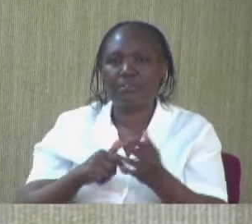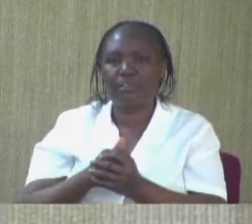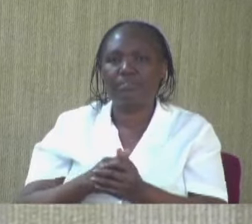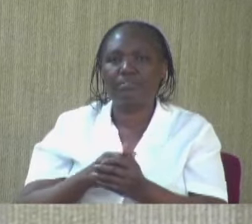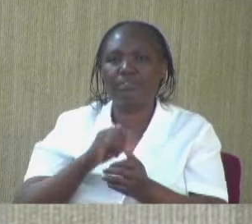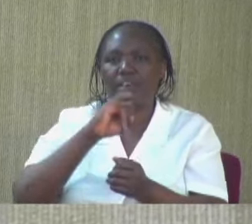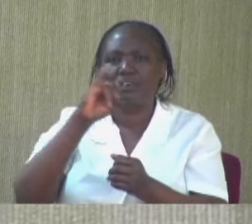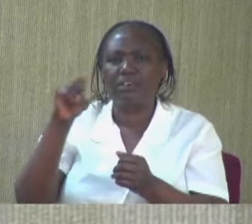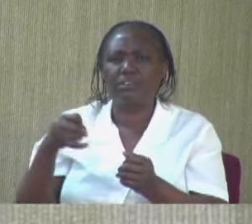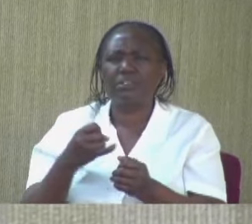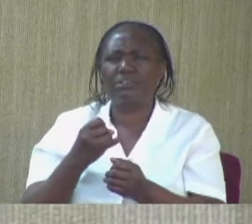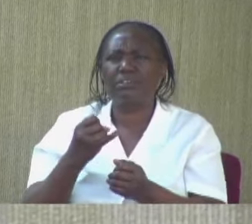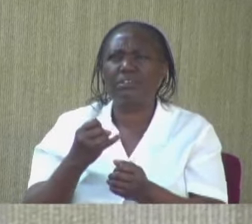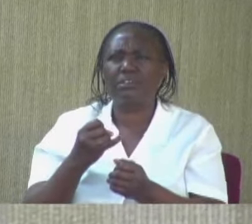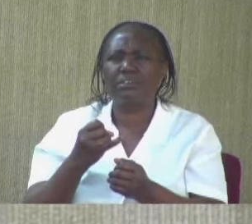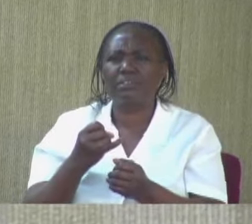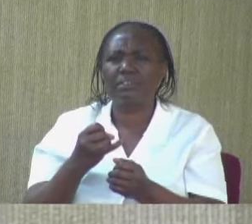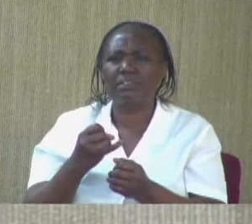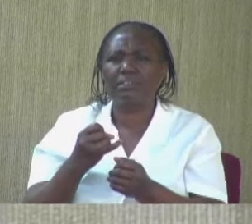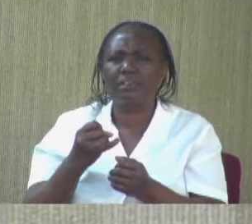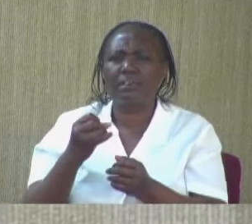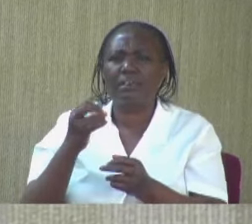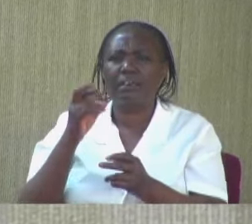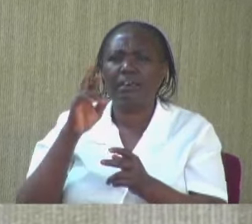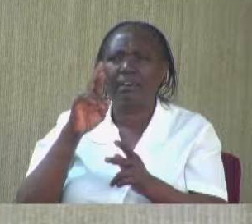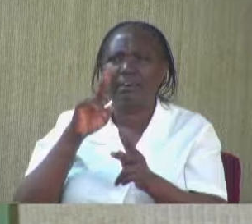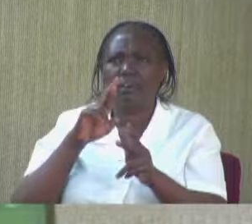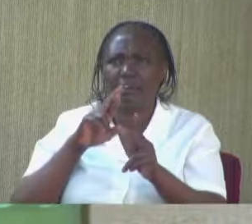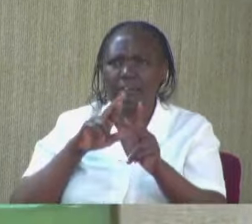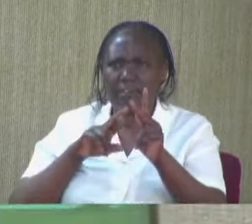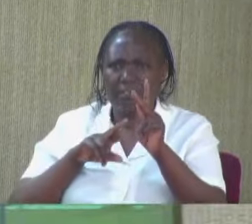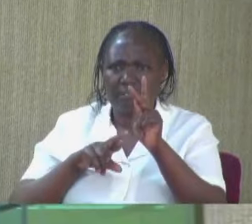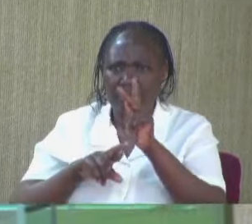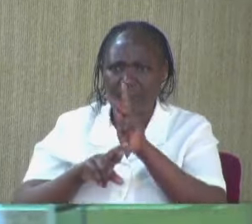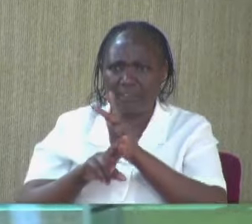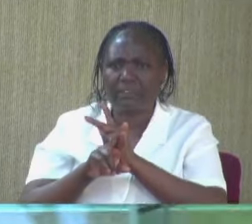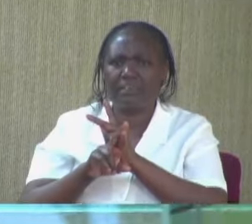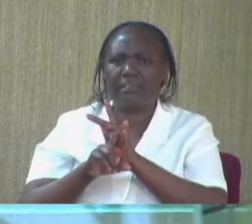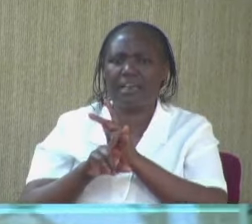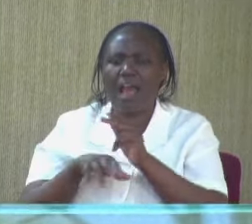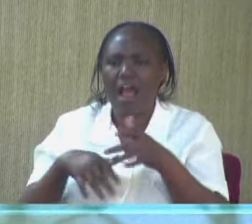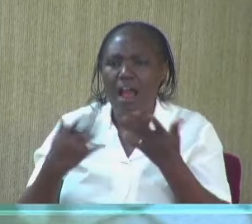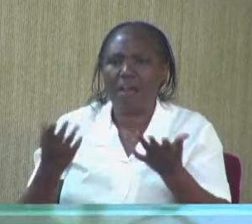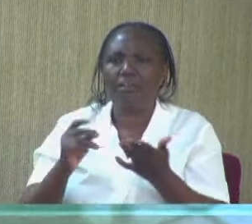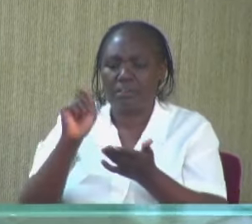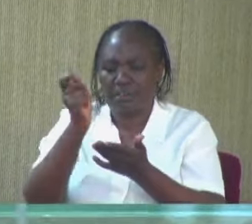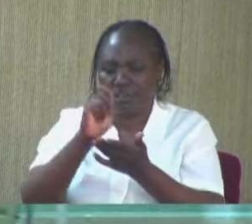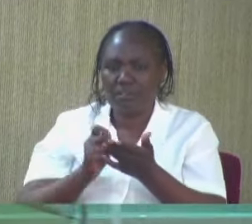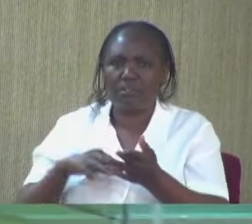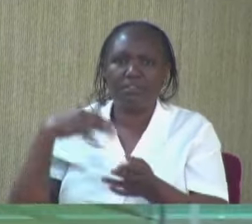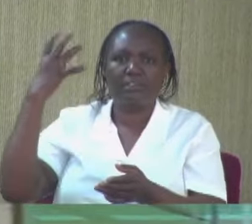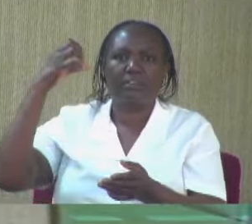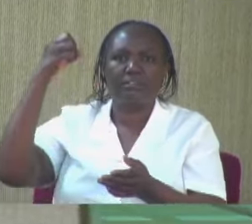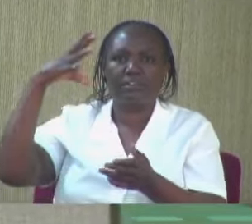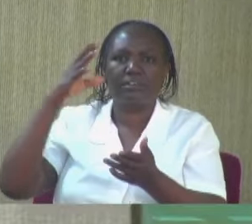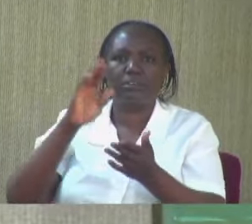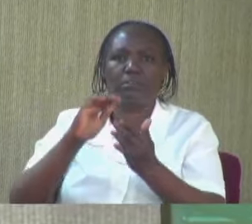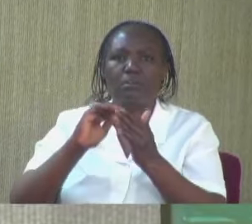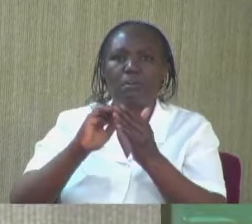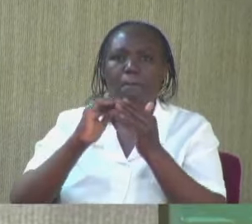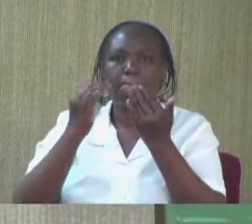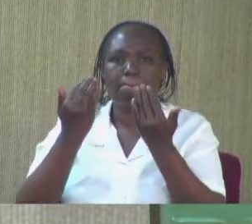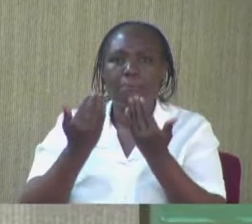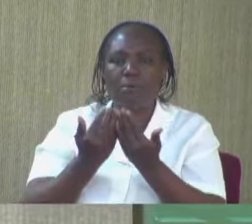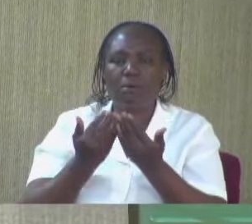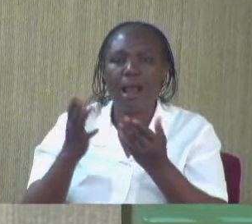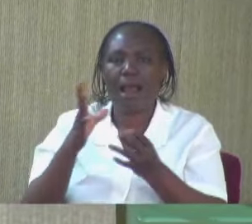the Revelator and how he wrote the book of Revelation, and Ellen White and how the book, The